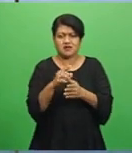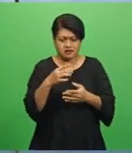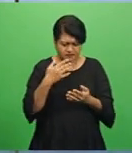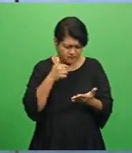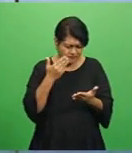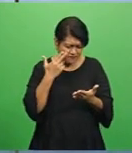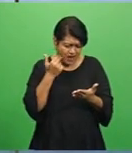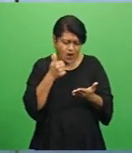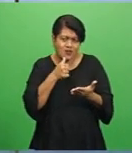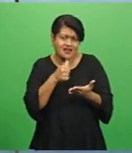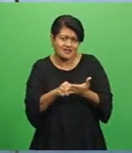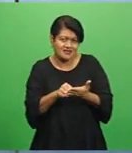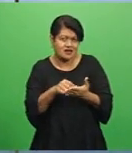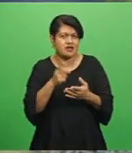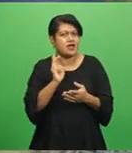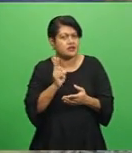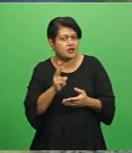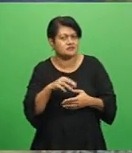for re-nomination.